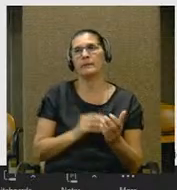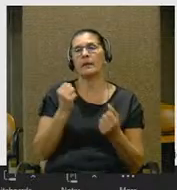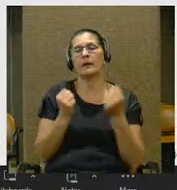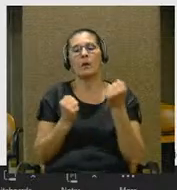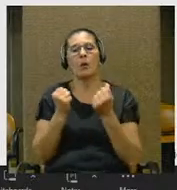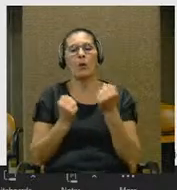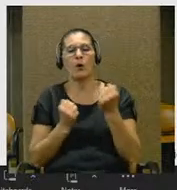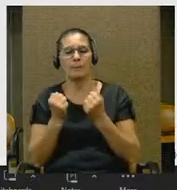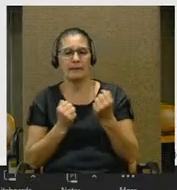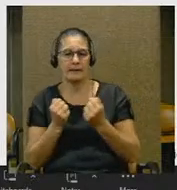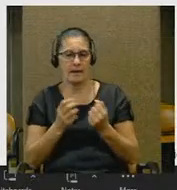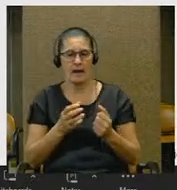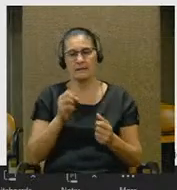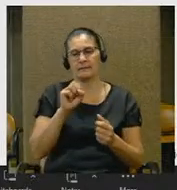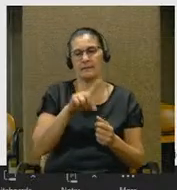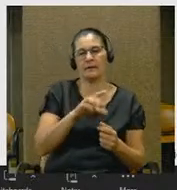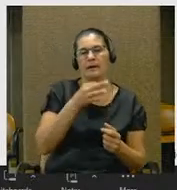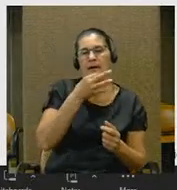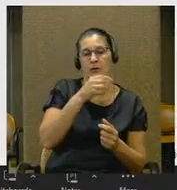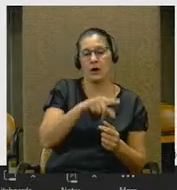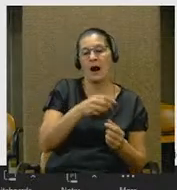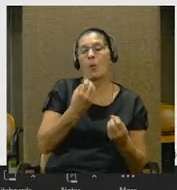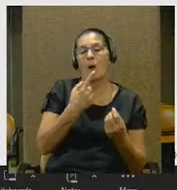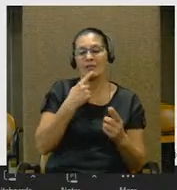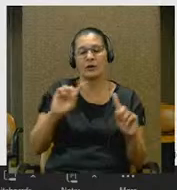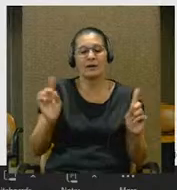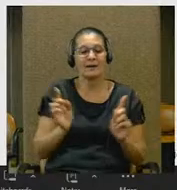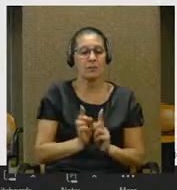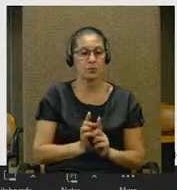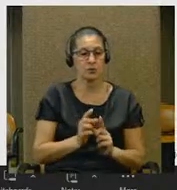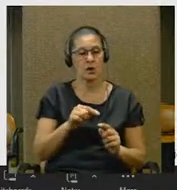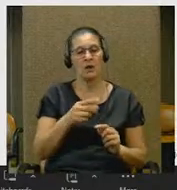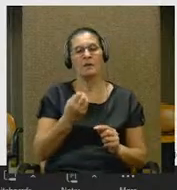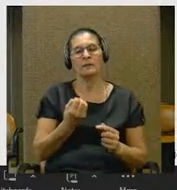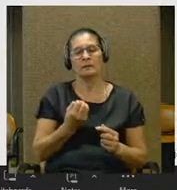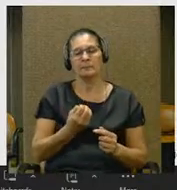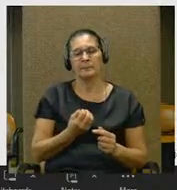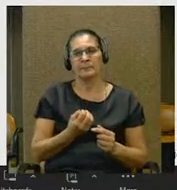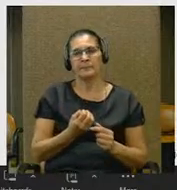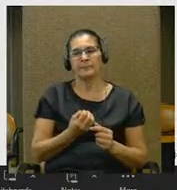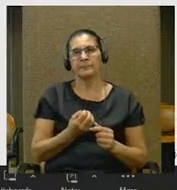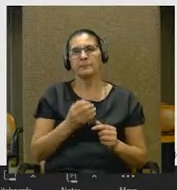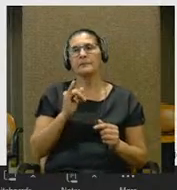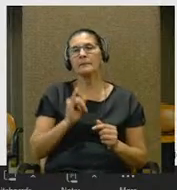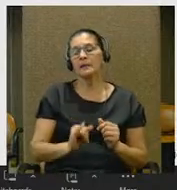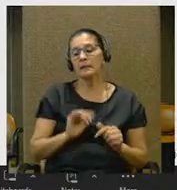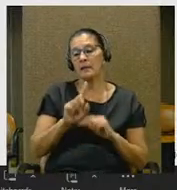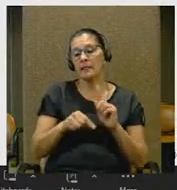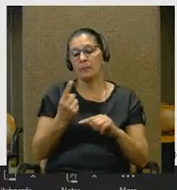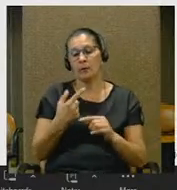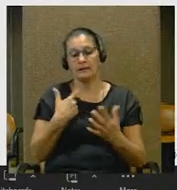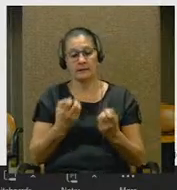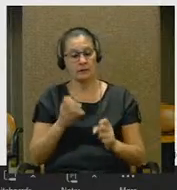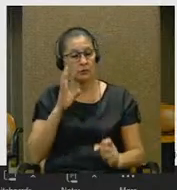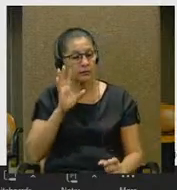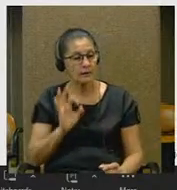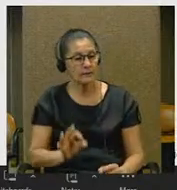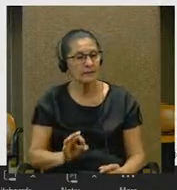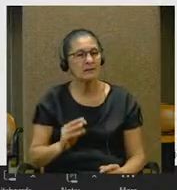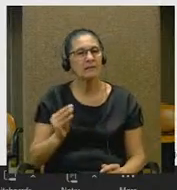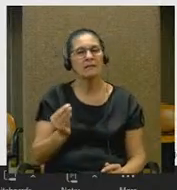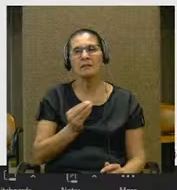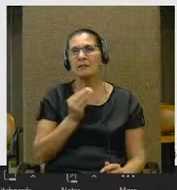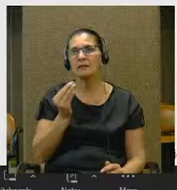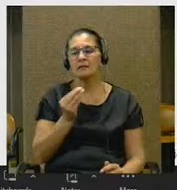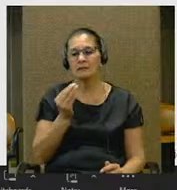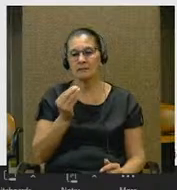has for thinking about supply reduction. And then I want to conclude with some ideas about what Uruguay and other countries in South America could do